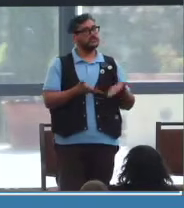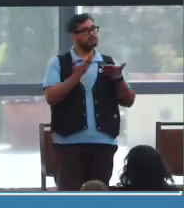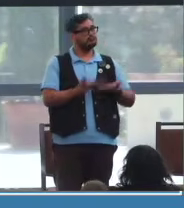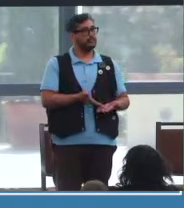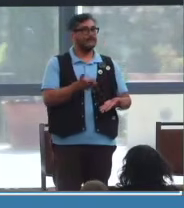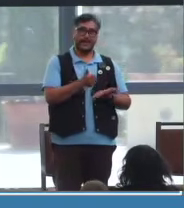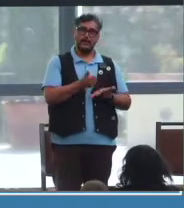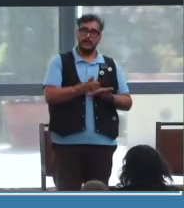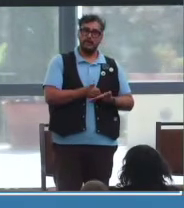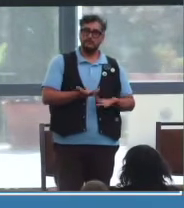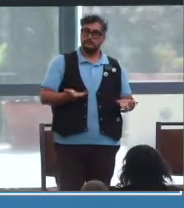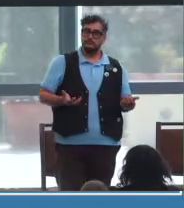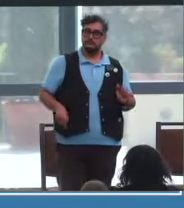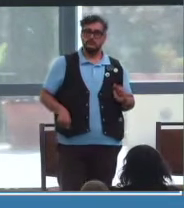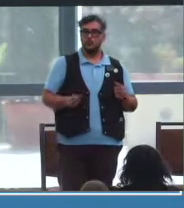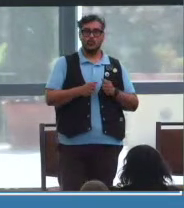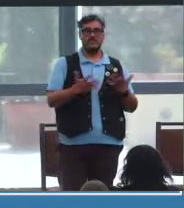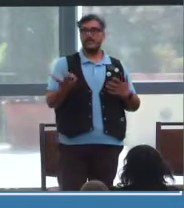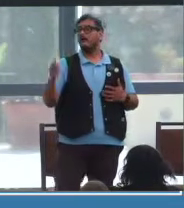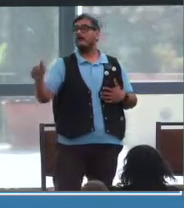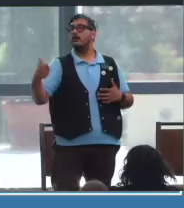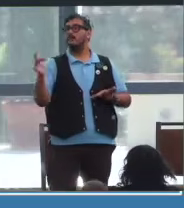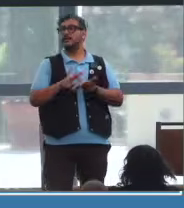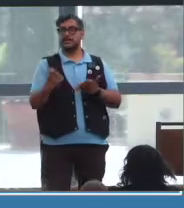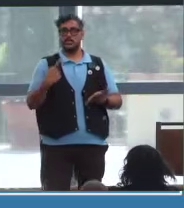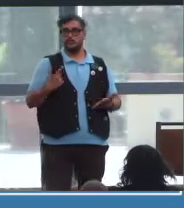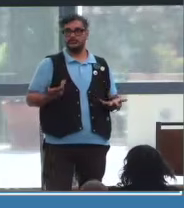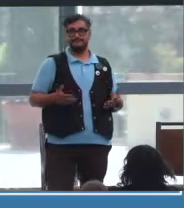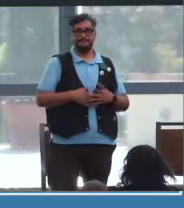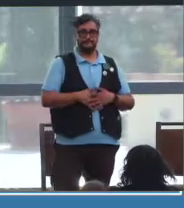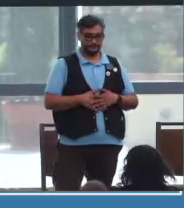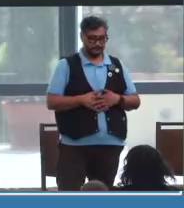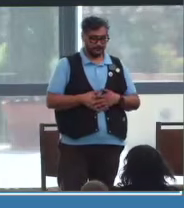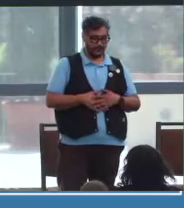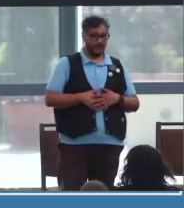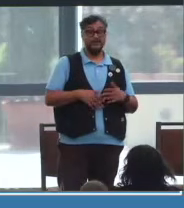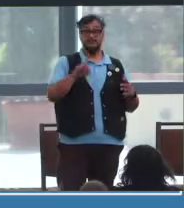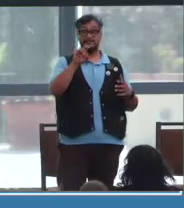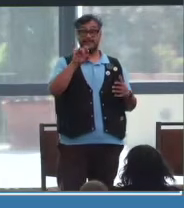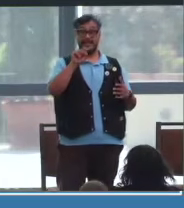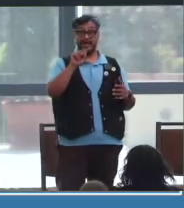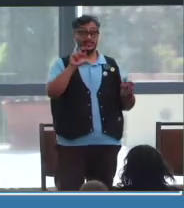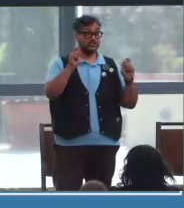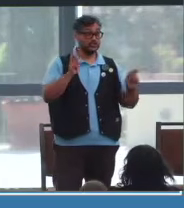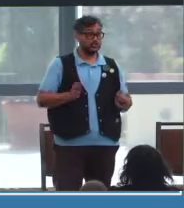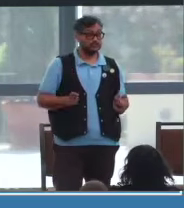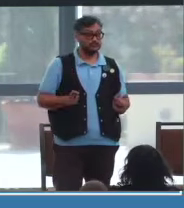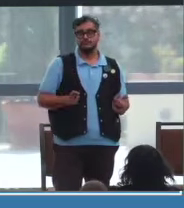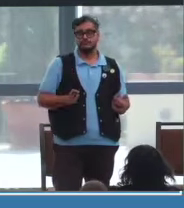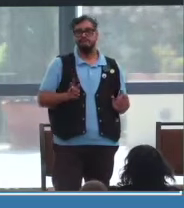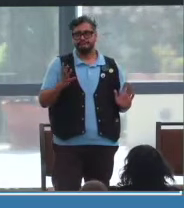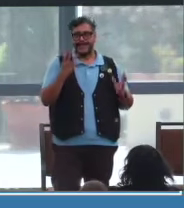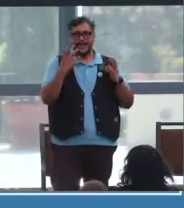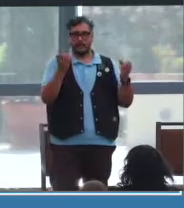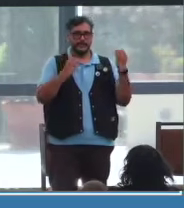can help manage the vasomotor symptoms without any other medication use. Certainly dietary changes, always important to eat a